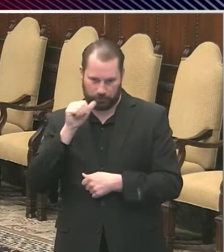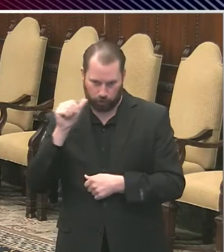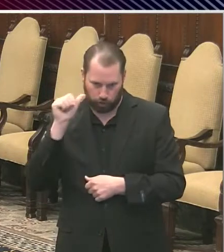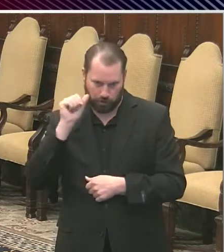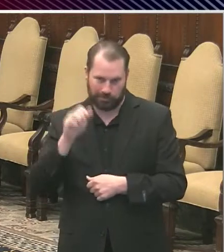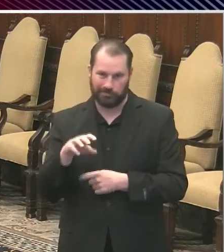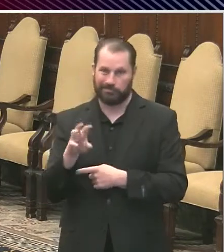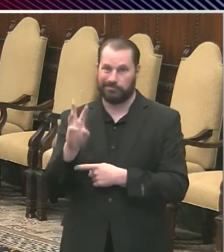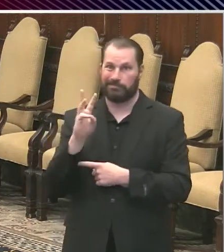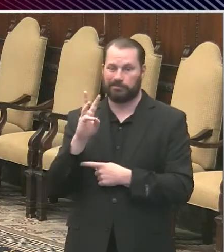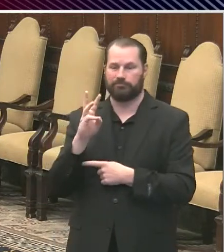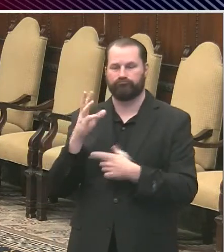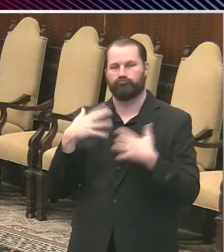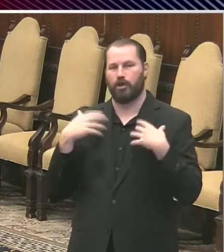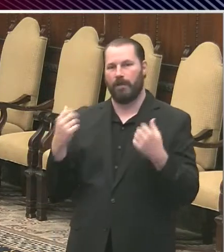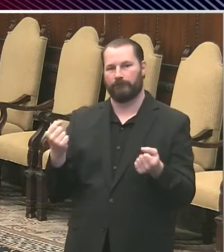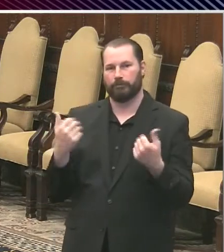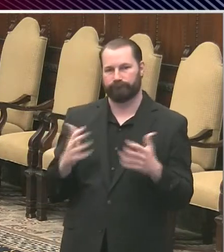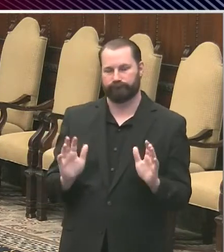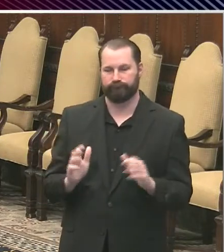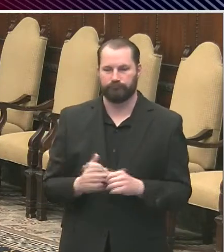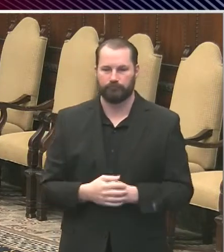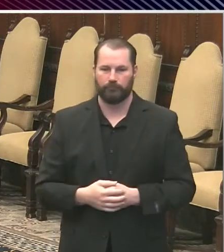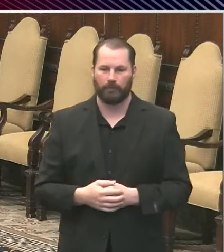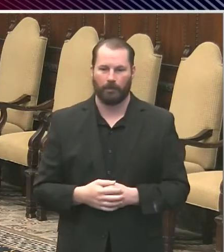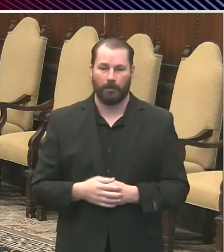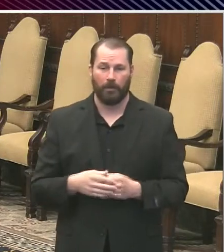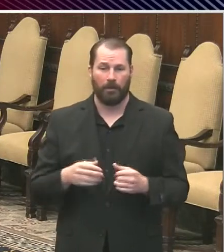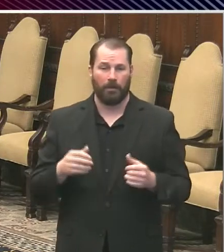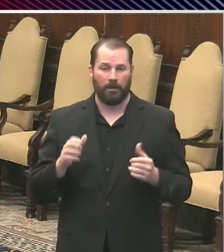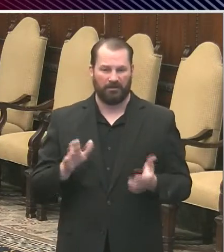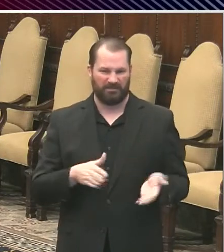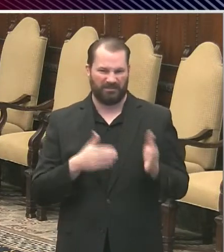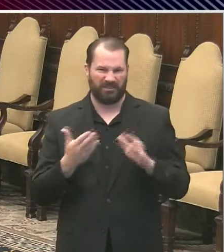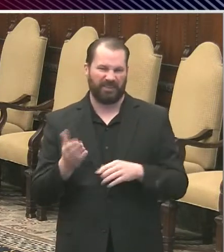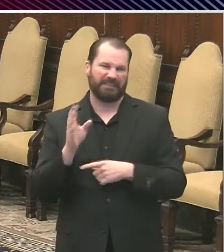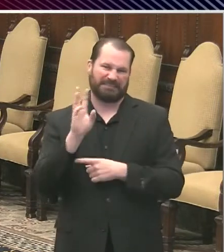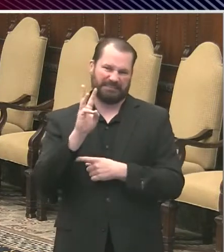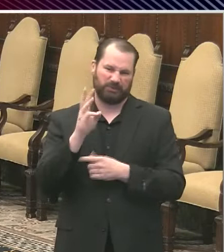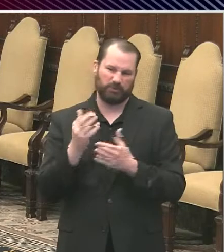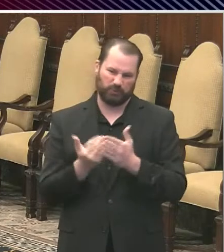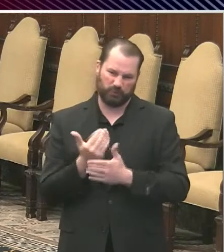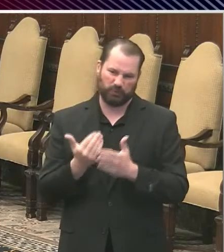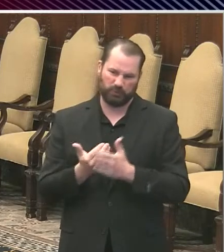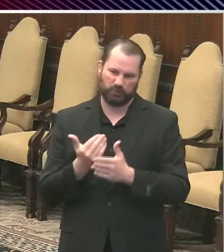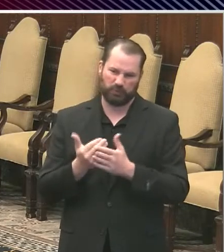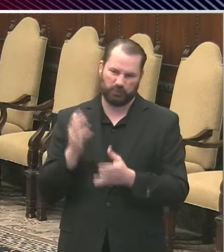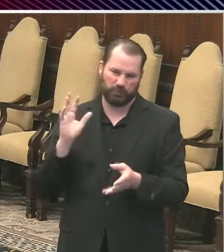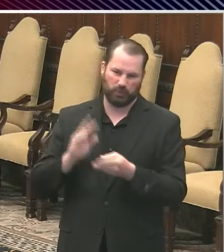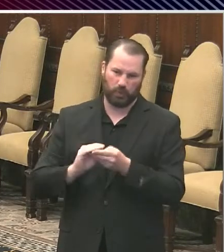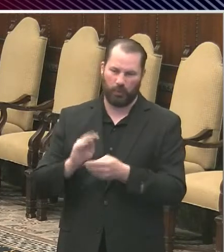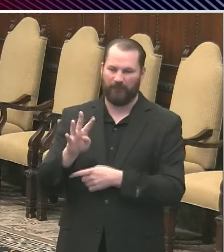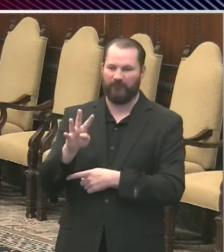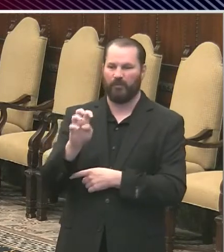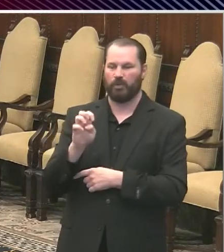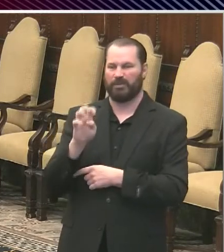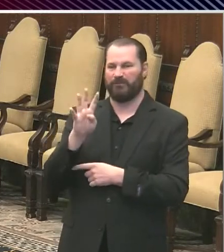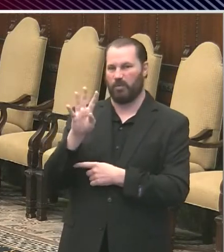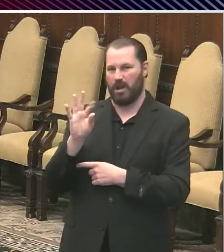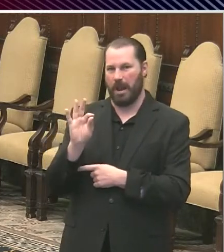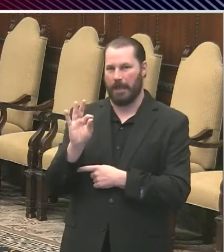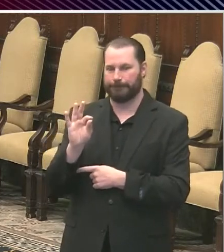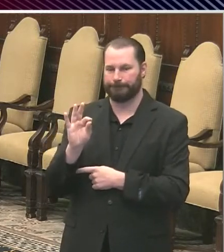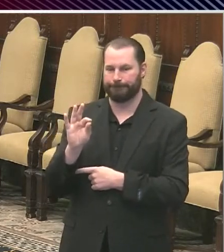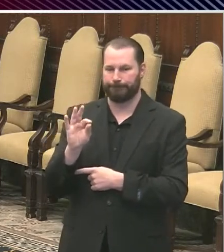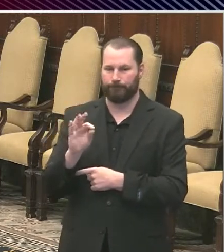deaths from the coronavirus infection since this time yesterday, bringing us to a total of 449. Of those 236, or 53%,